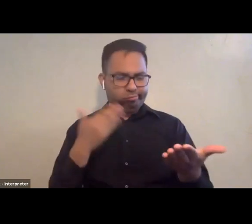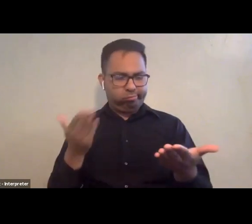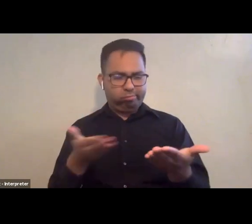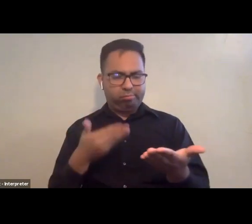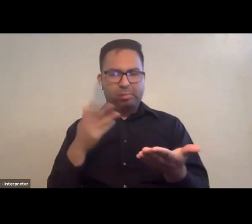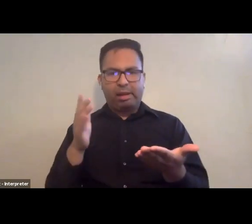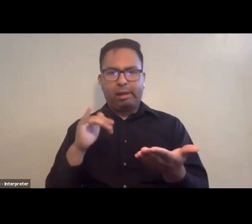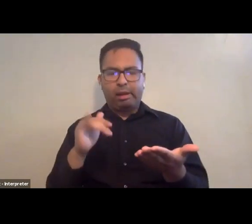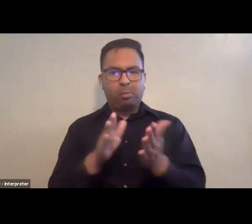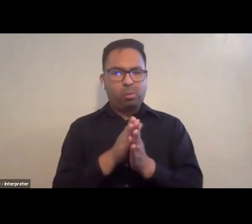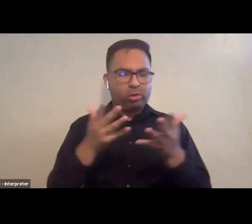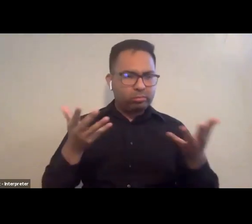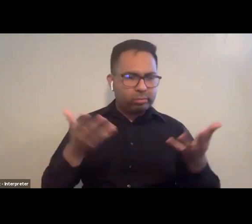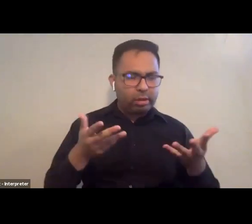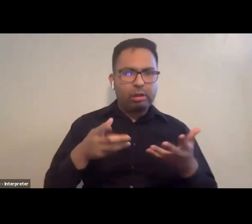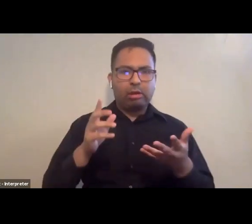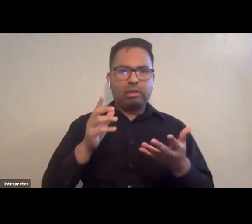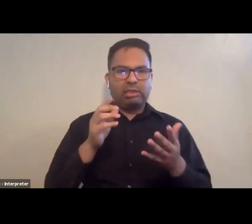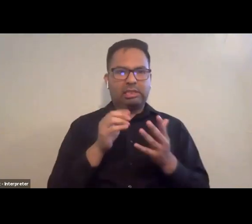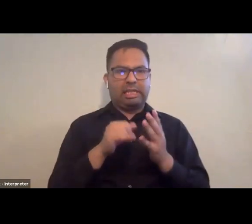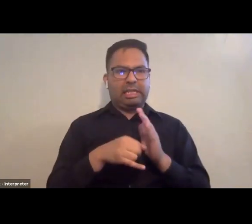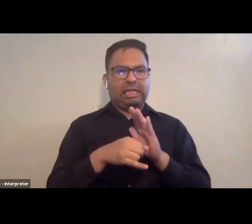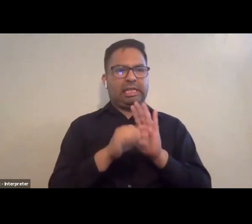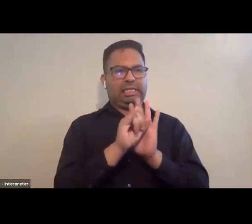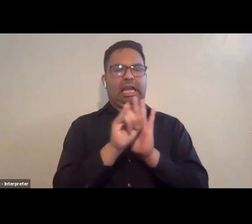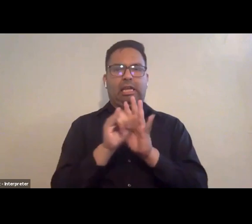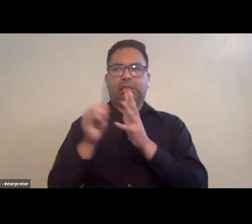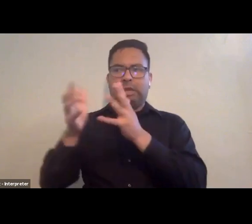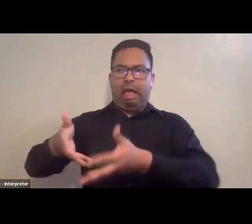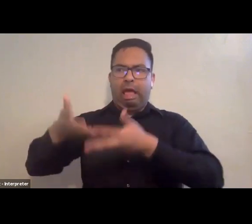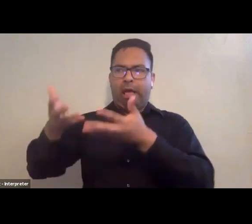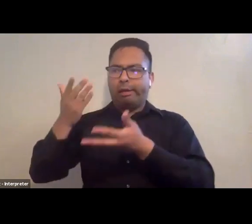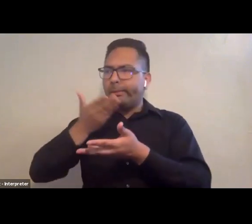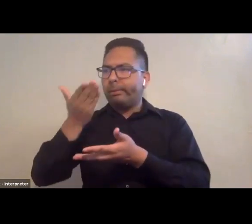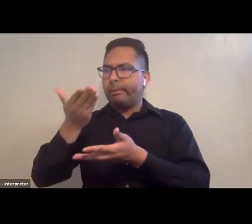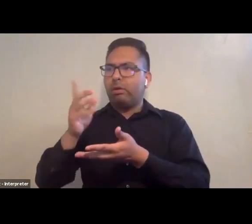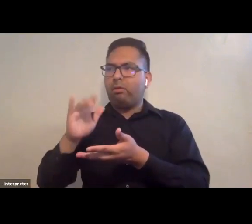historically left in the dust of patriarchal racial capitalism.